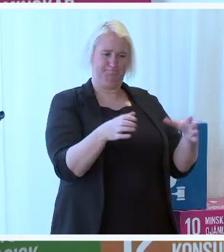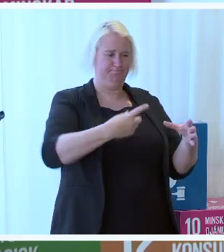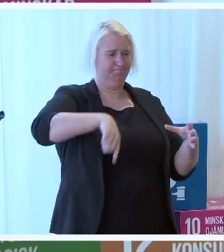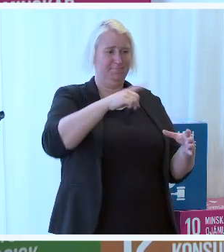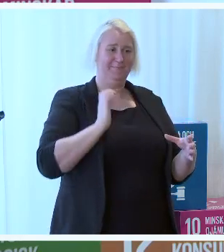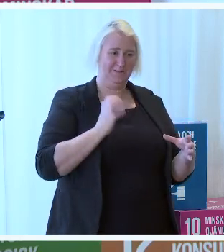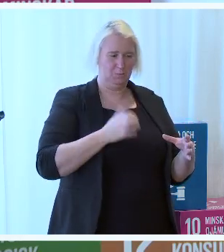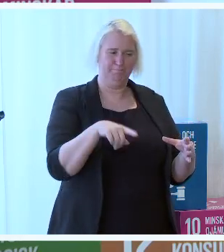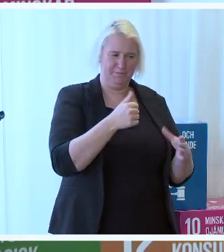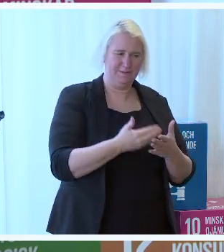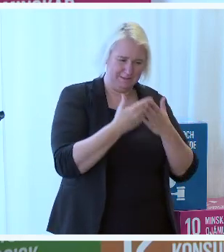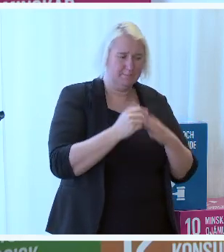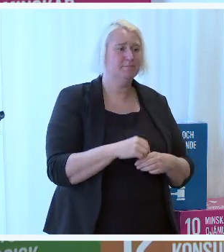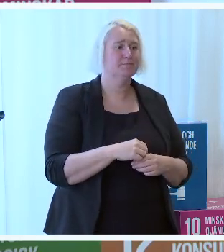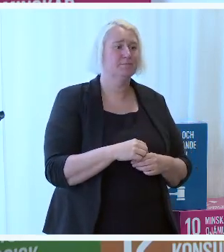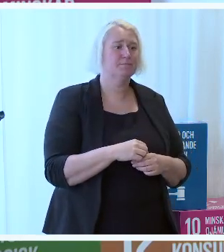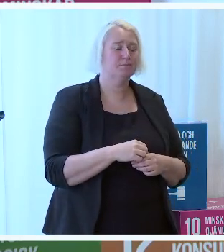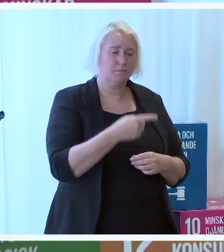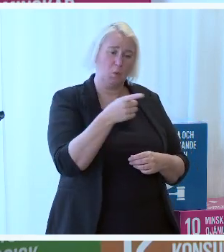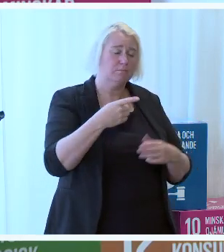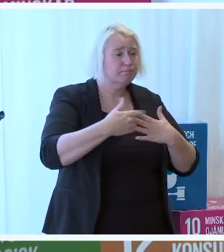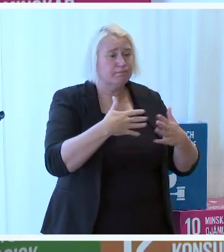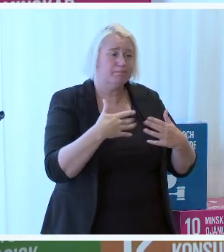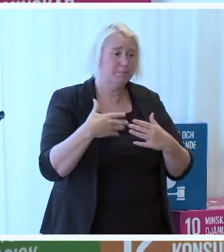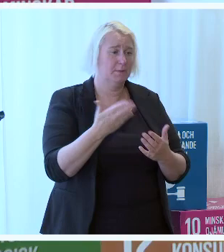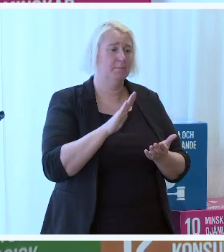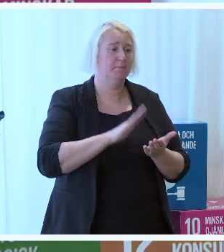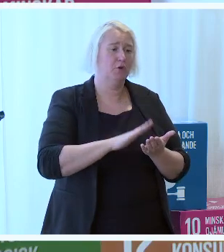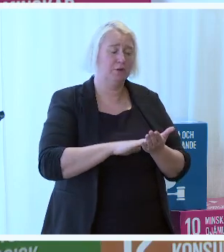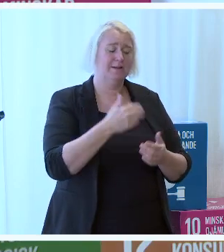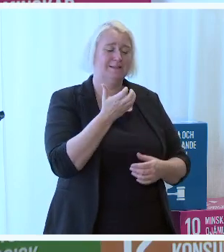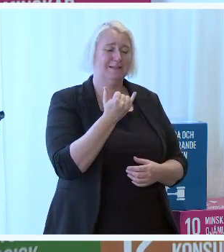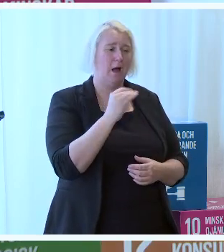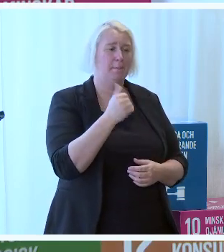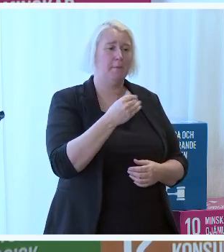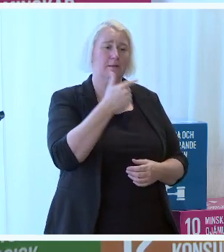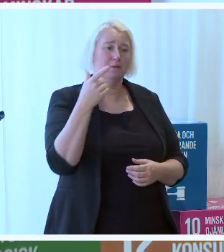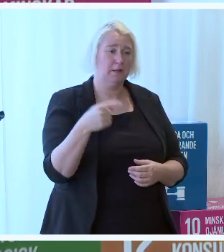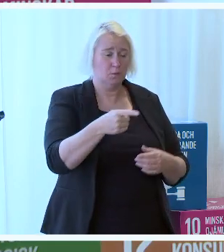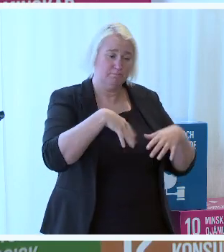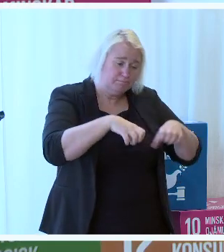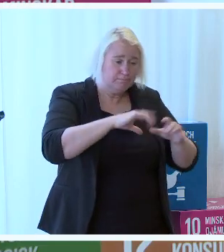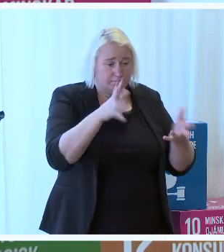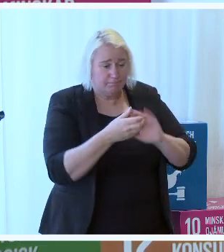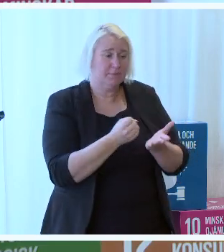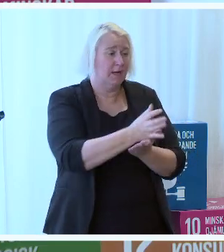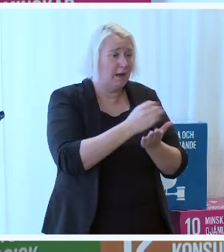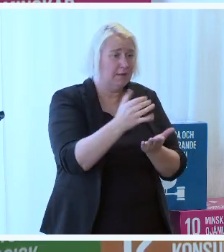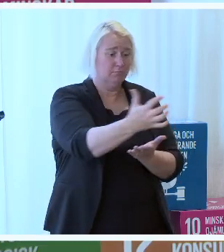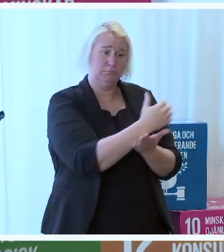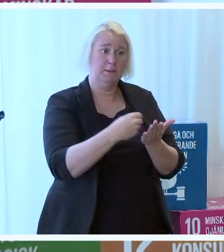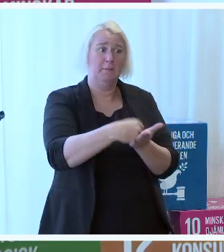to produce shea butter for them to sustain themselves. And women sustaining themselves economically is something Islamic Relief